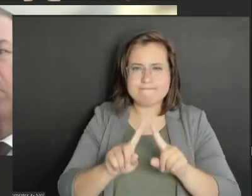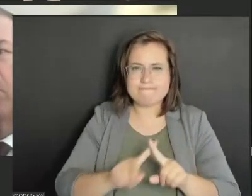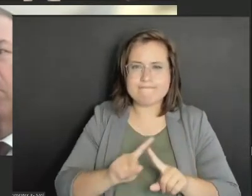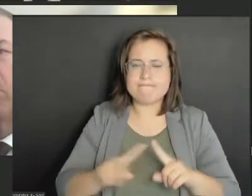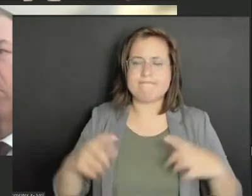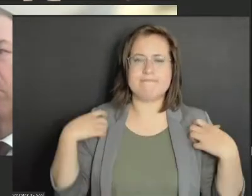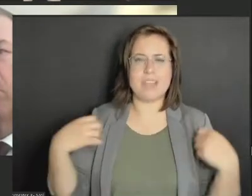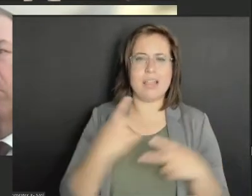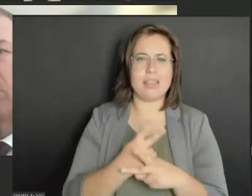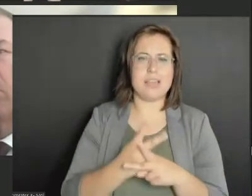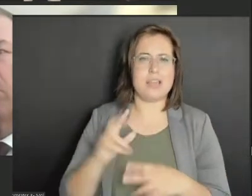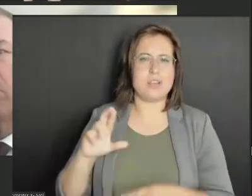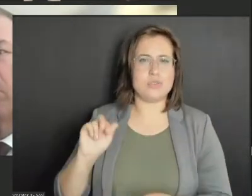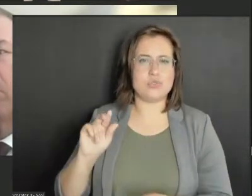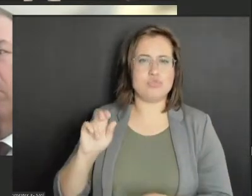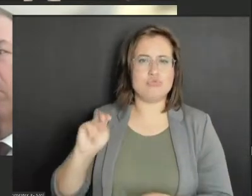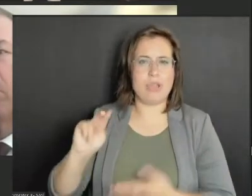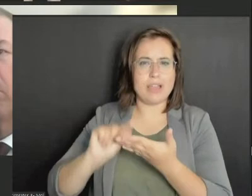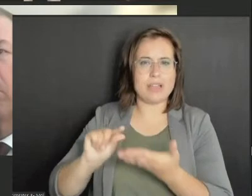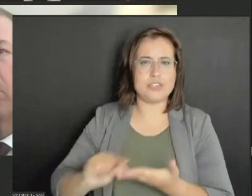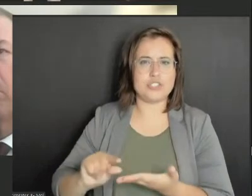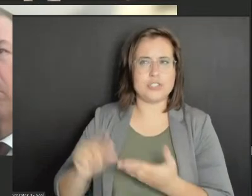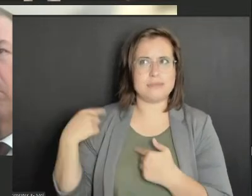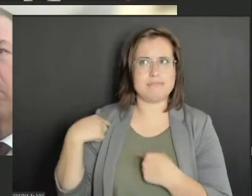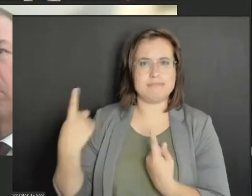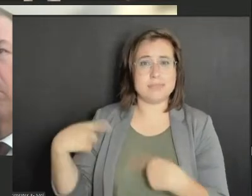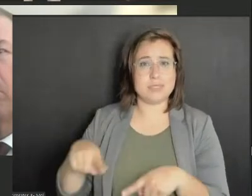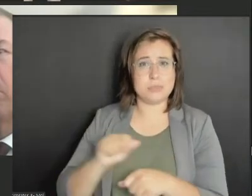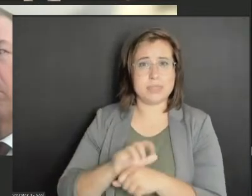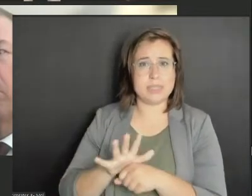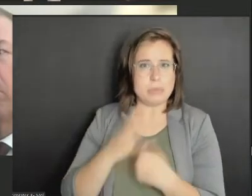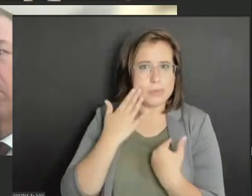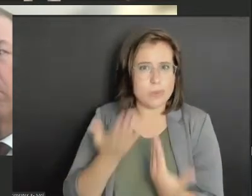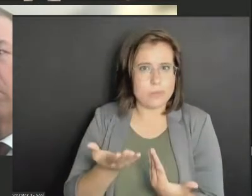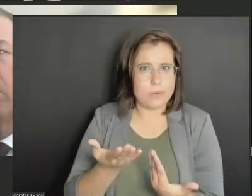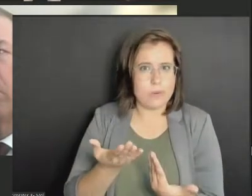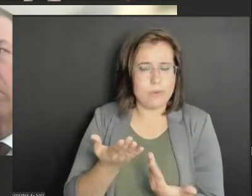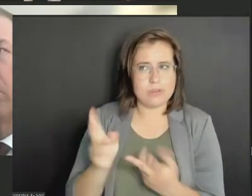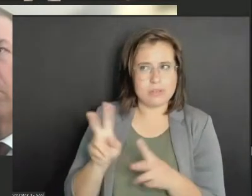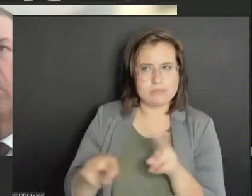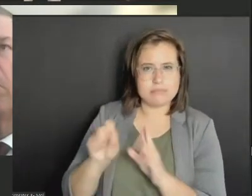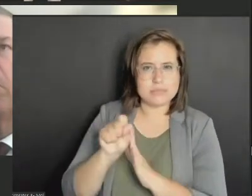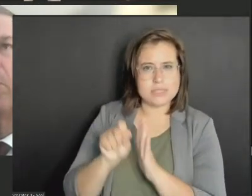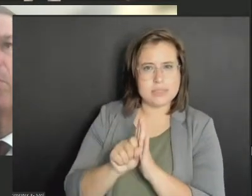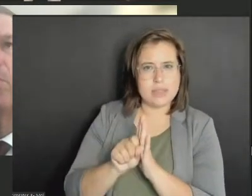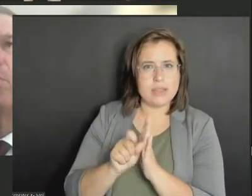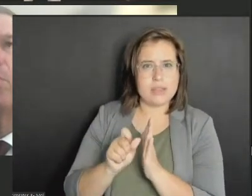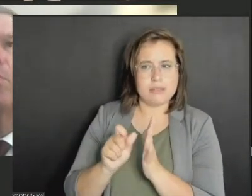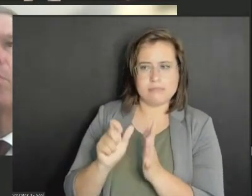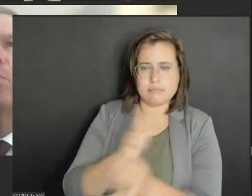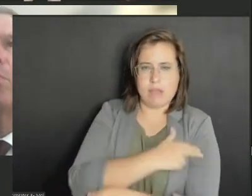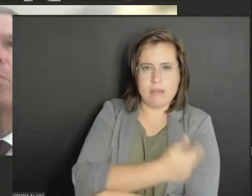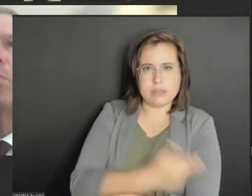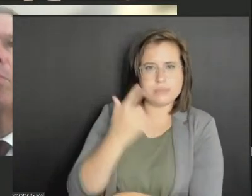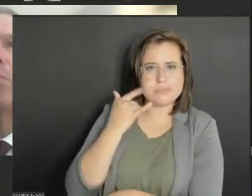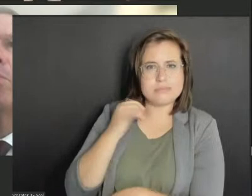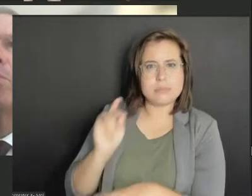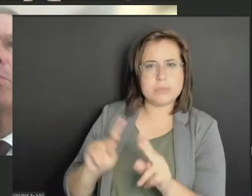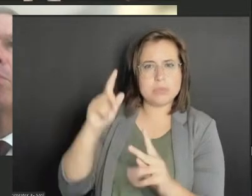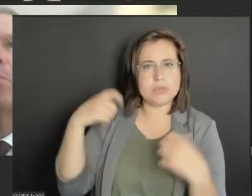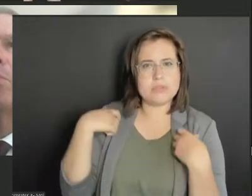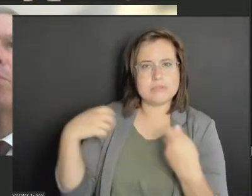during this pandemic. If you look at the state hospitals in California, for example, where people with mental health disabilities